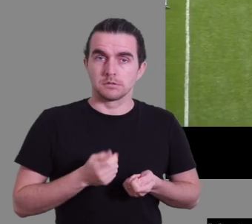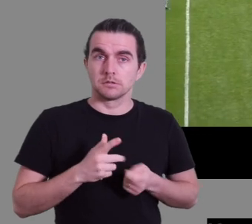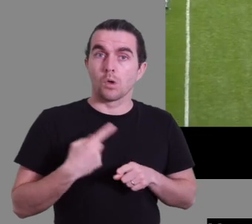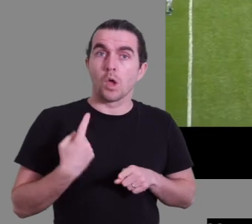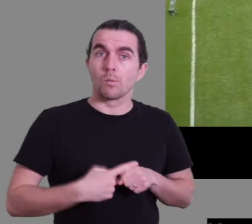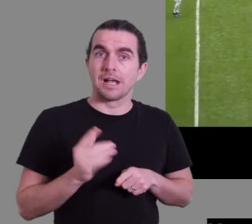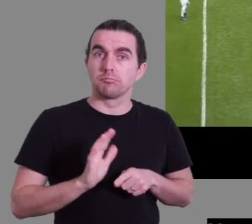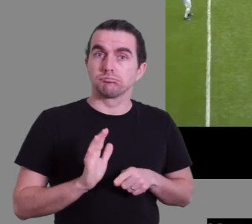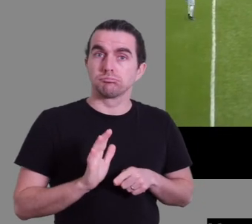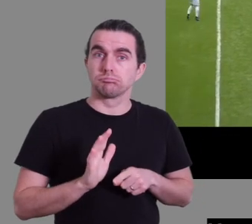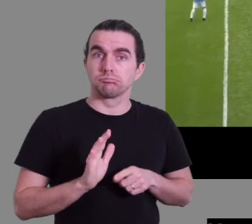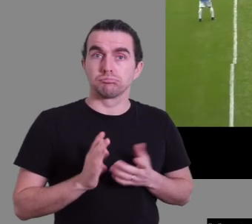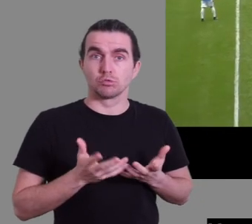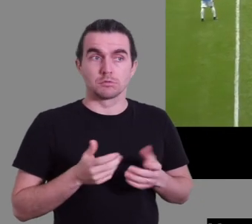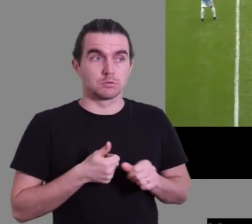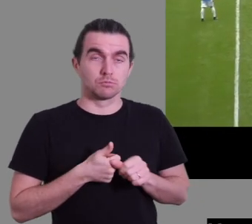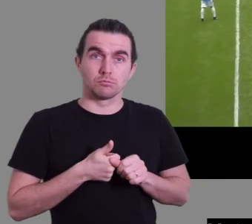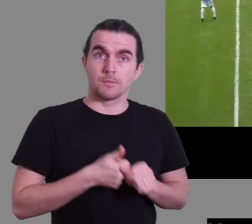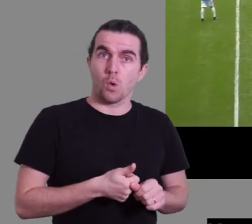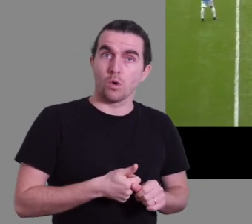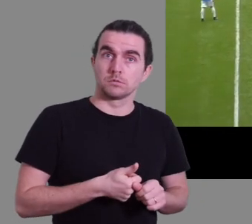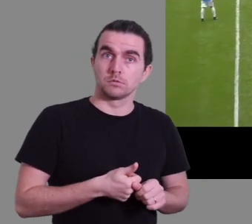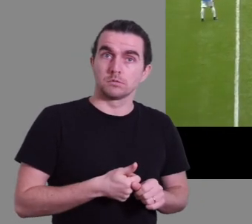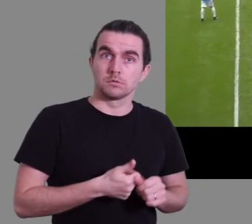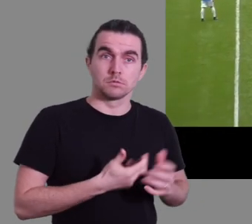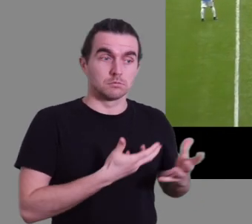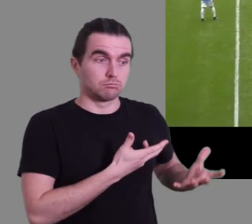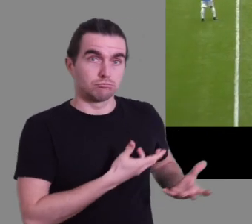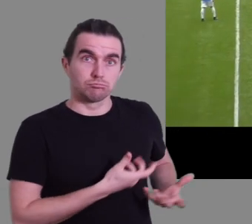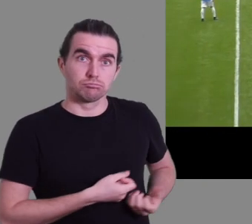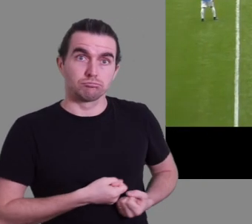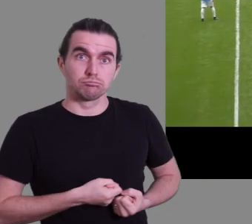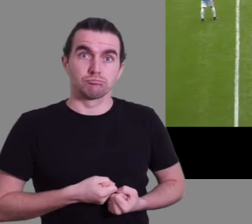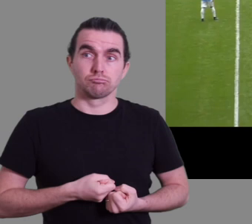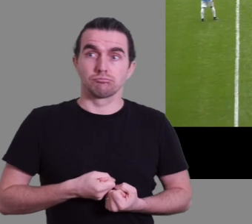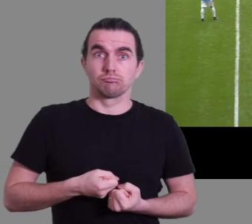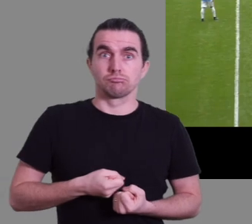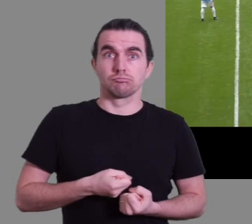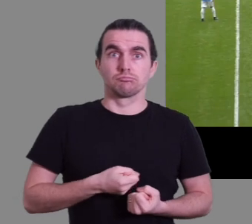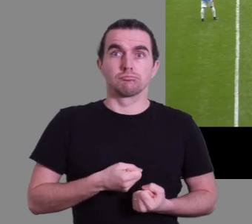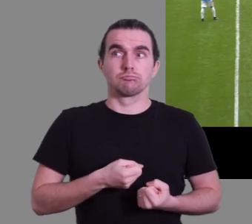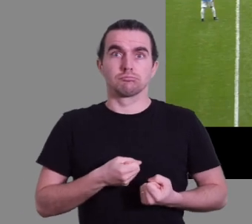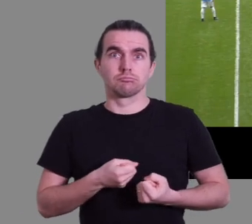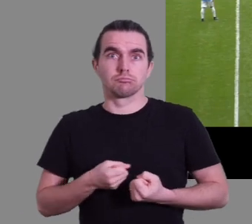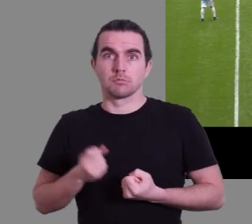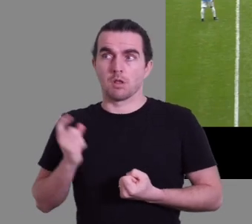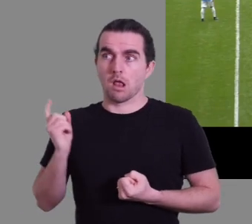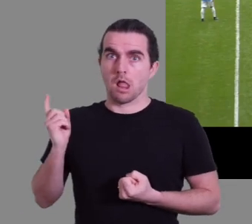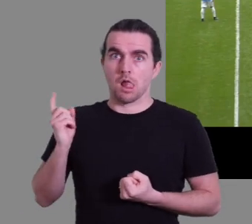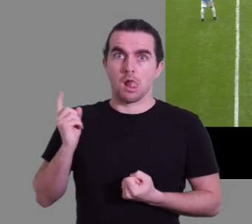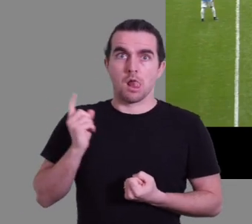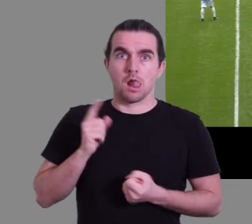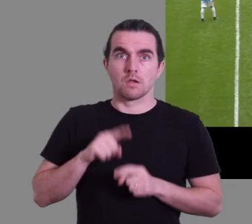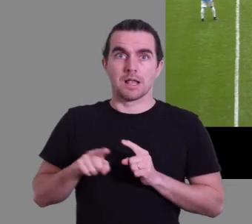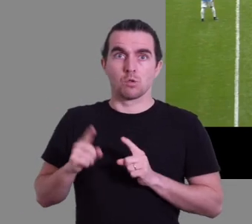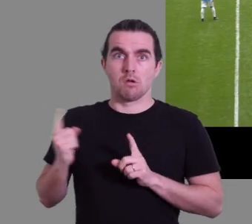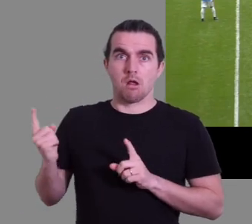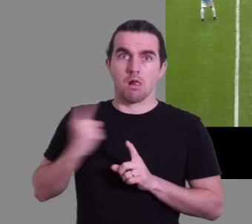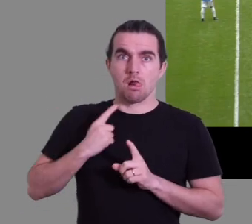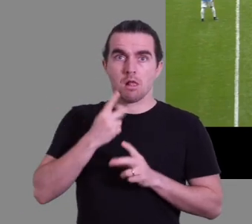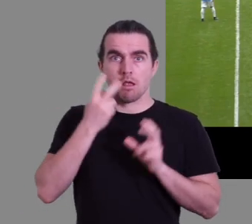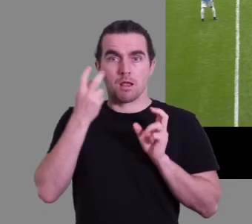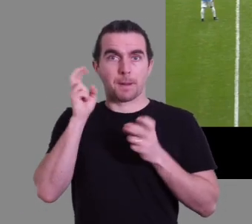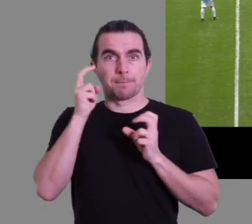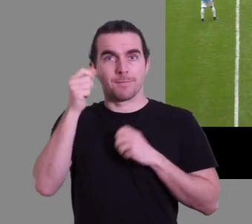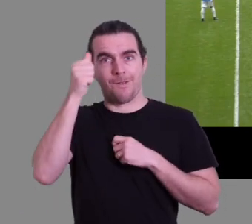Not moving too quick. He's just supporting the ball. And now the man starts to come to try and challenge him. And he's had a